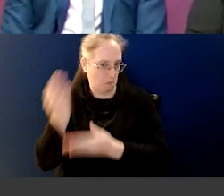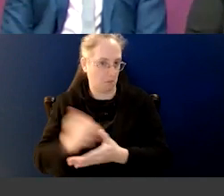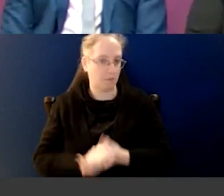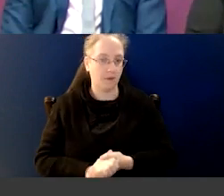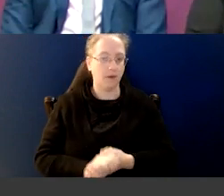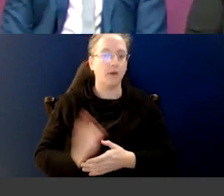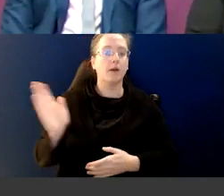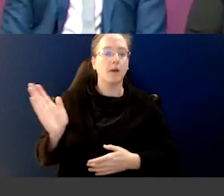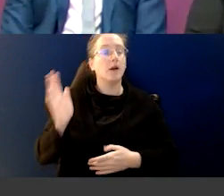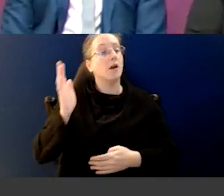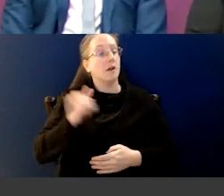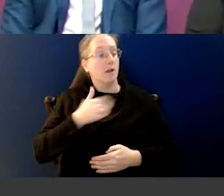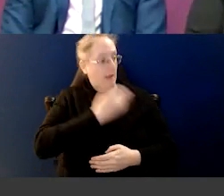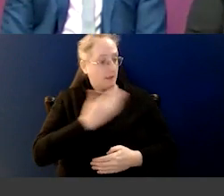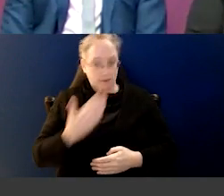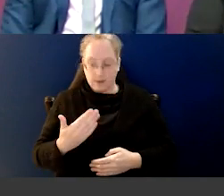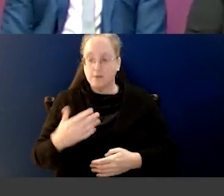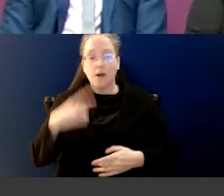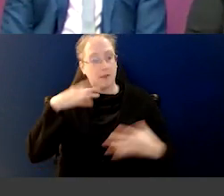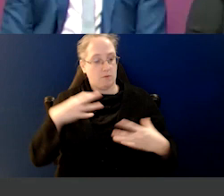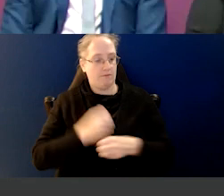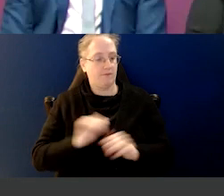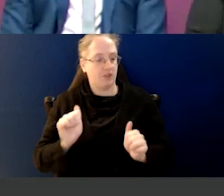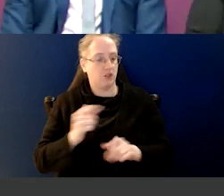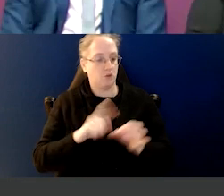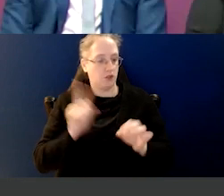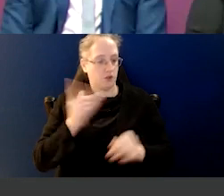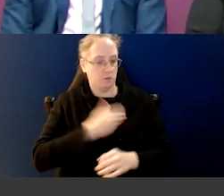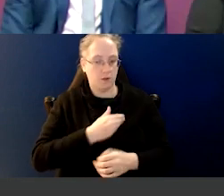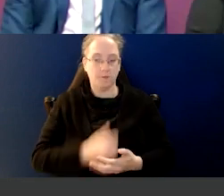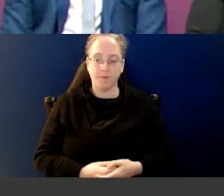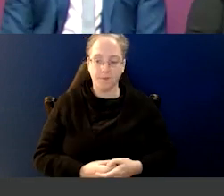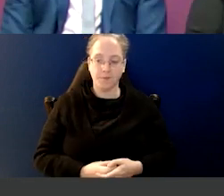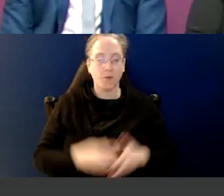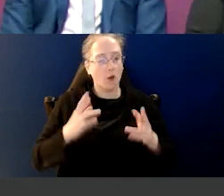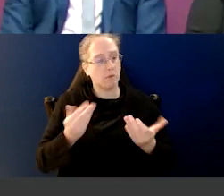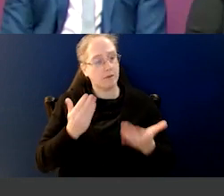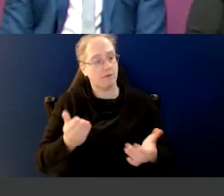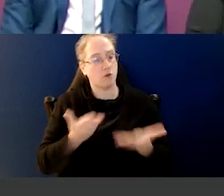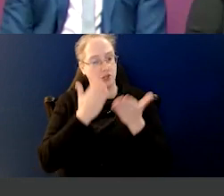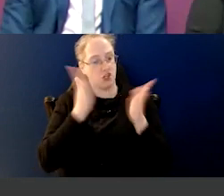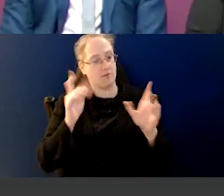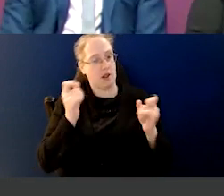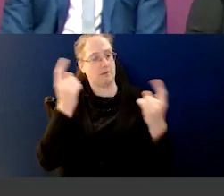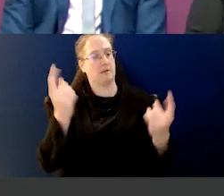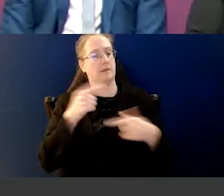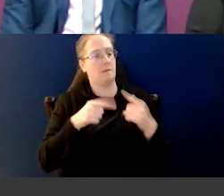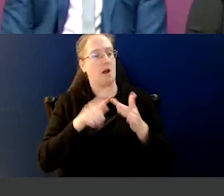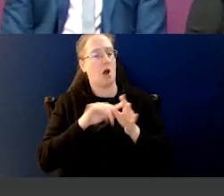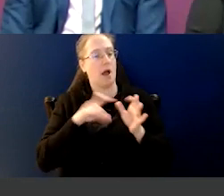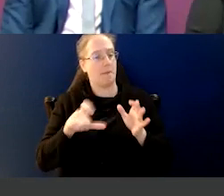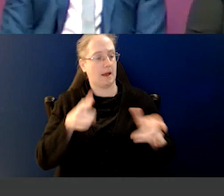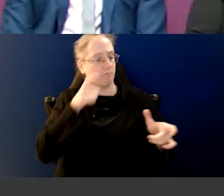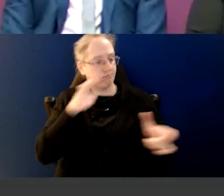we've been able to give you a broad understanding of the IBAC jurisdiction, our role in receiving